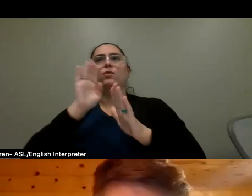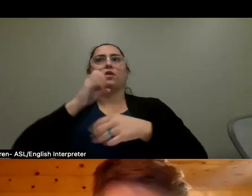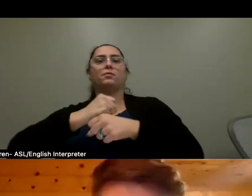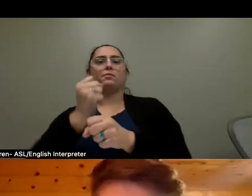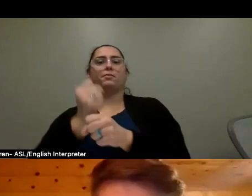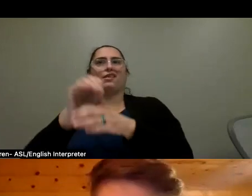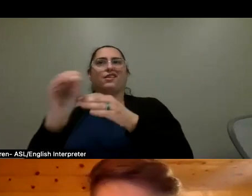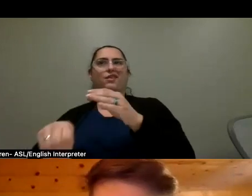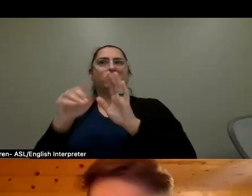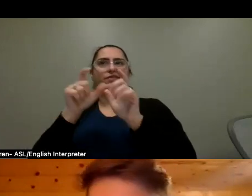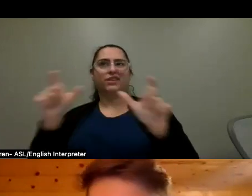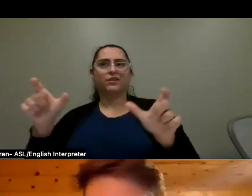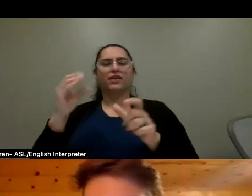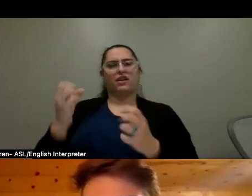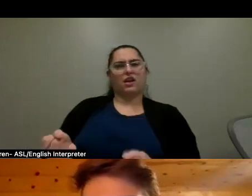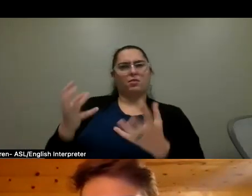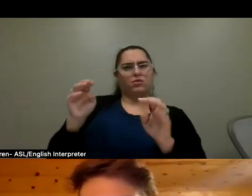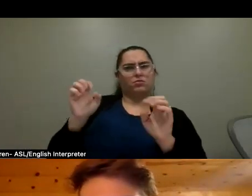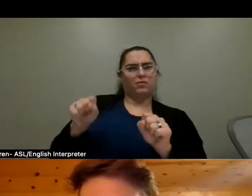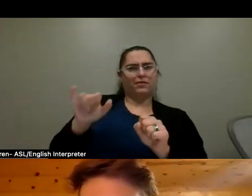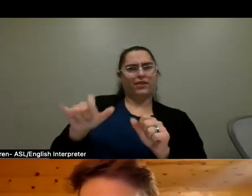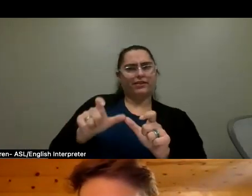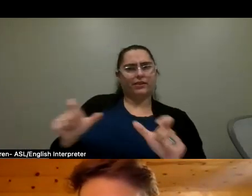of the sequence. What are you giving him?